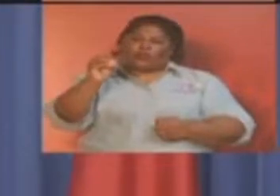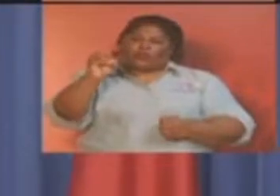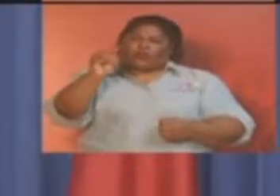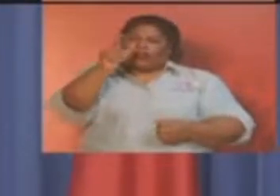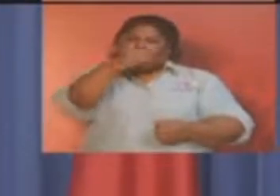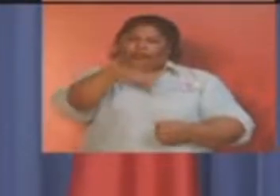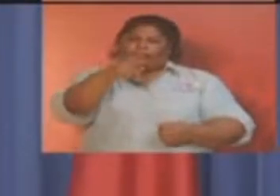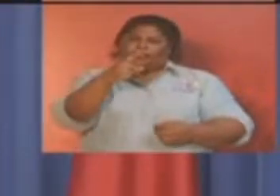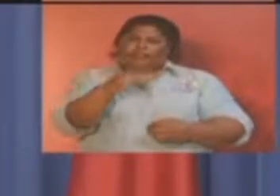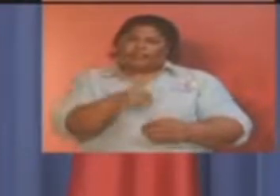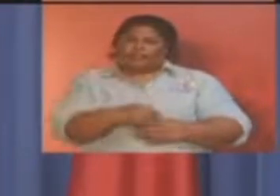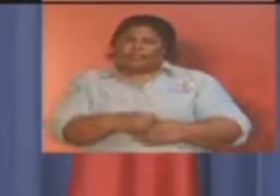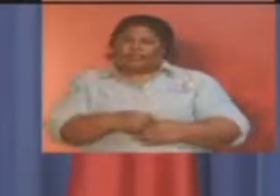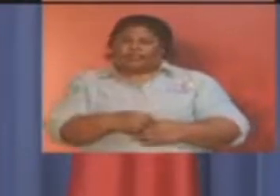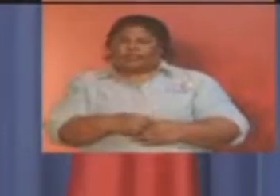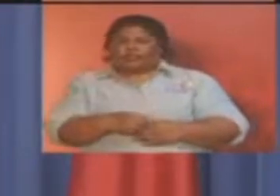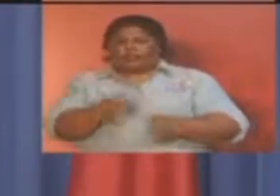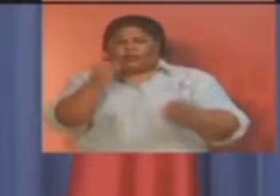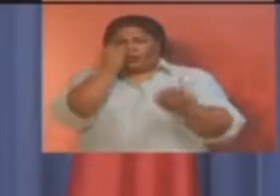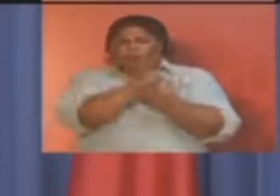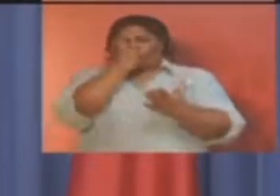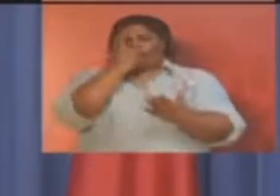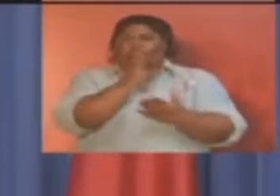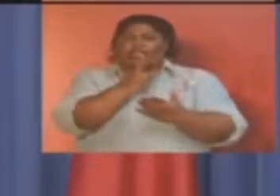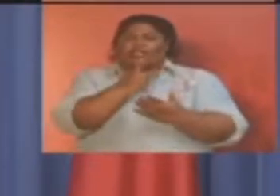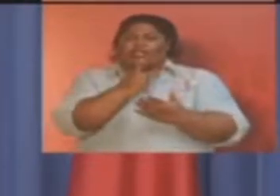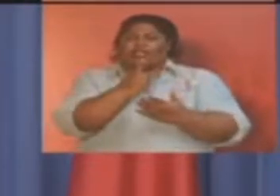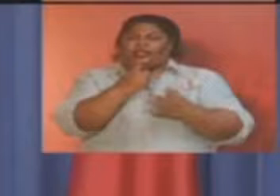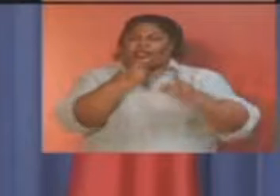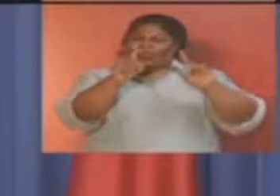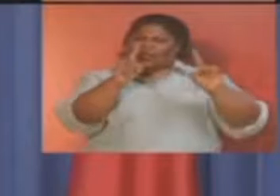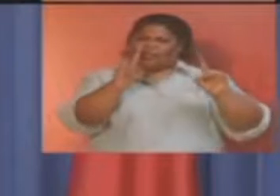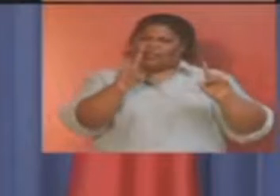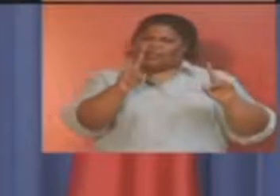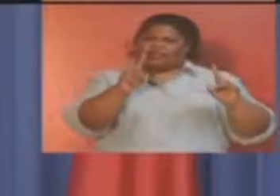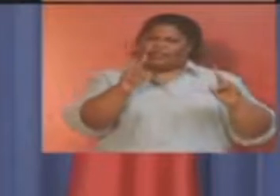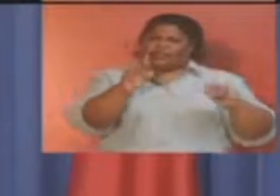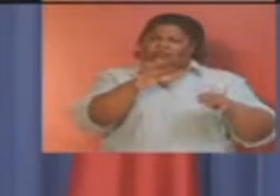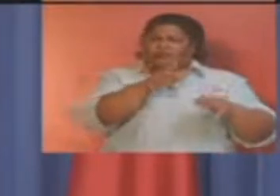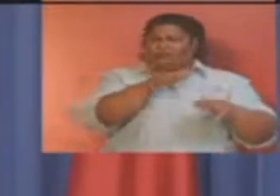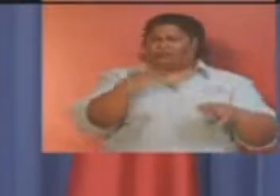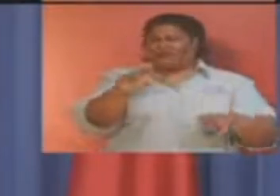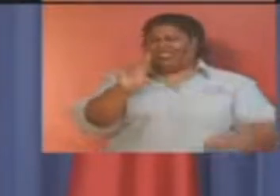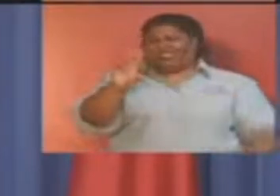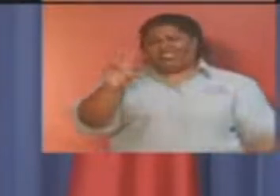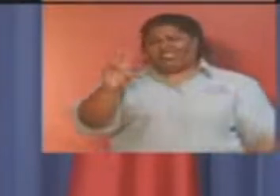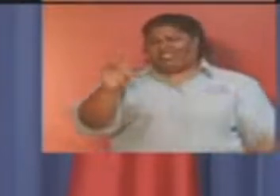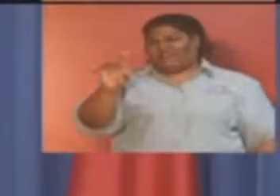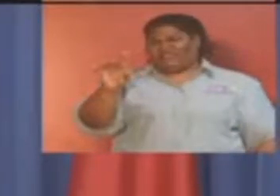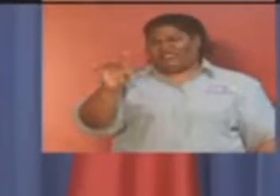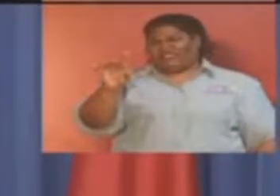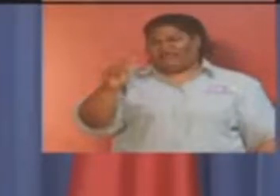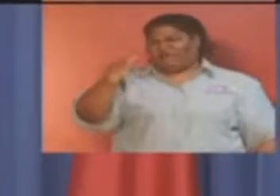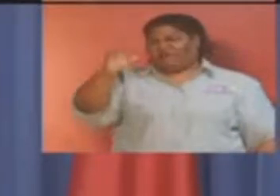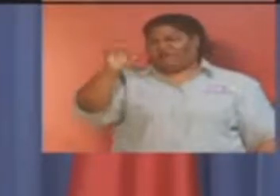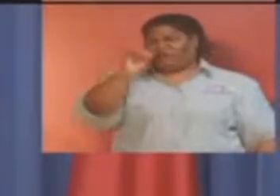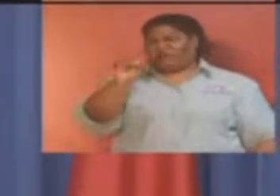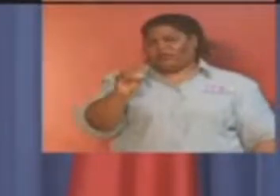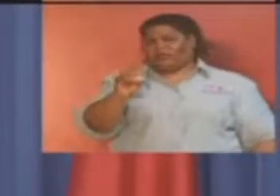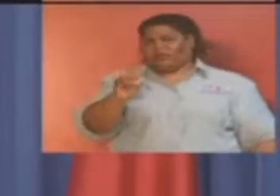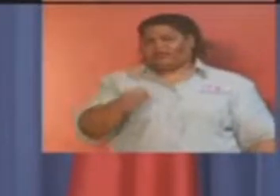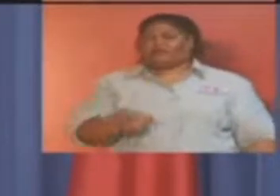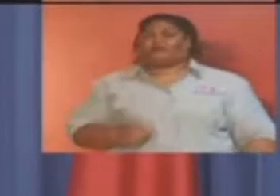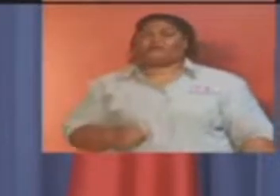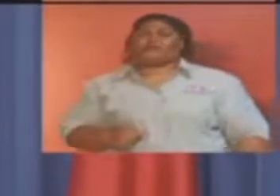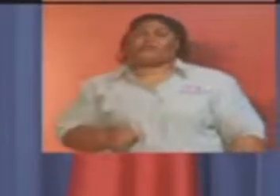preventing severe disease, disaggregated across all ages 18 years and above. It has been used and is authorized